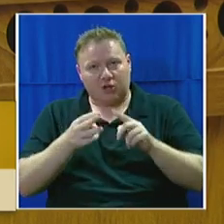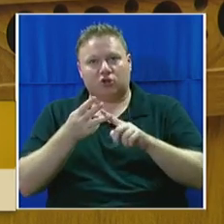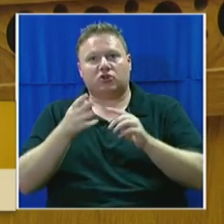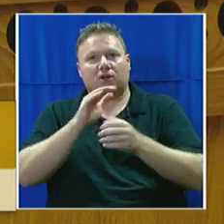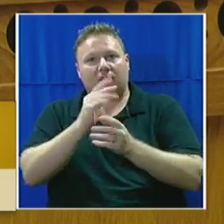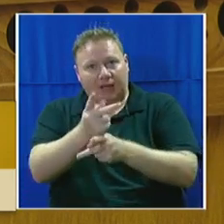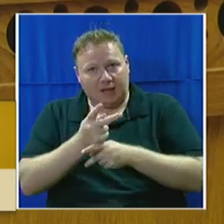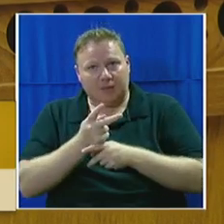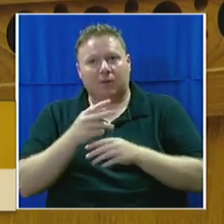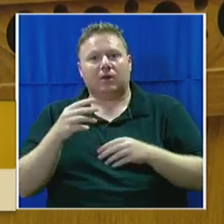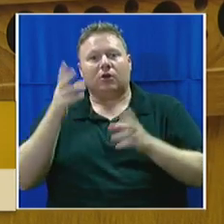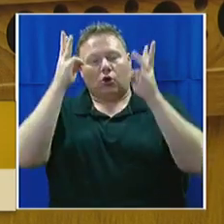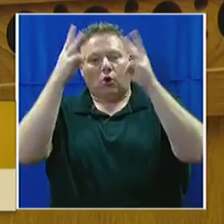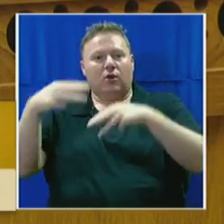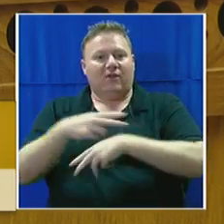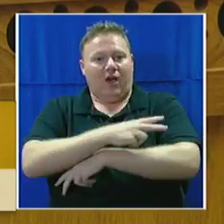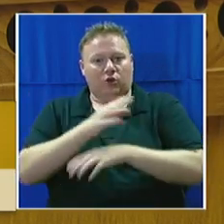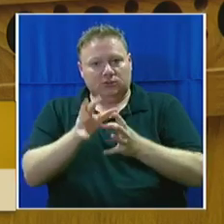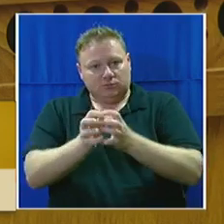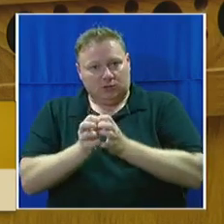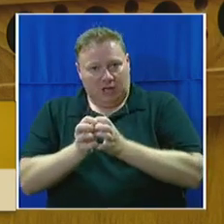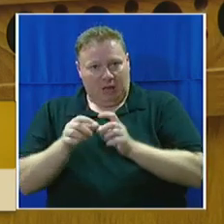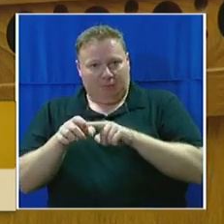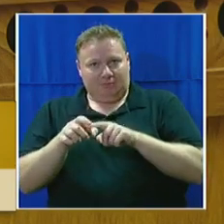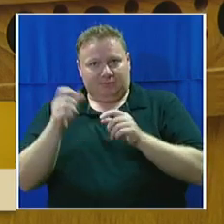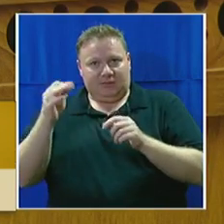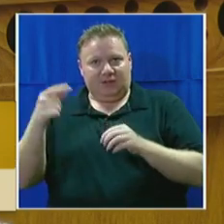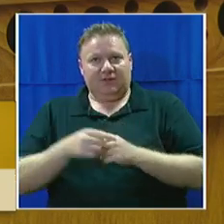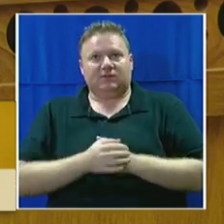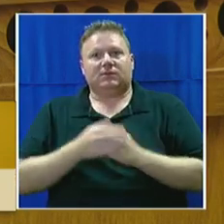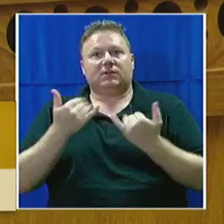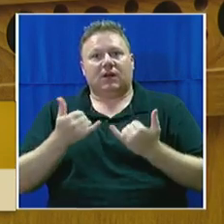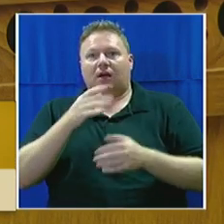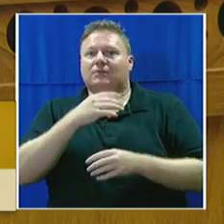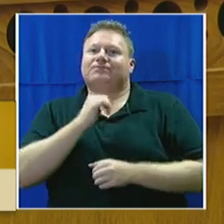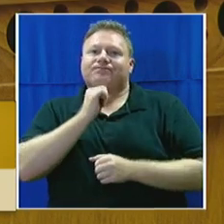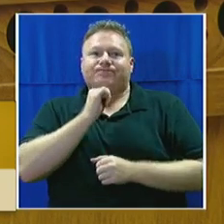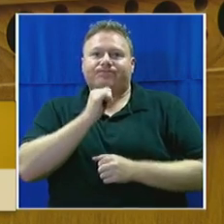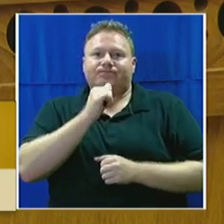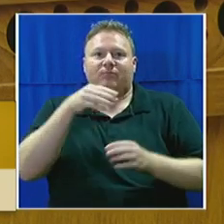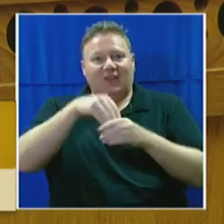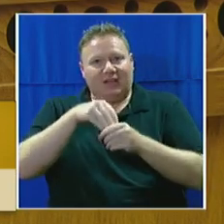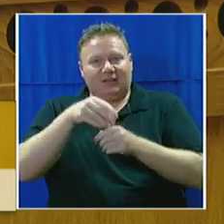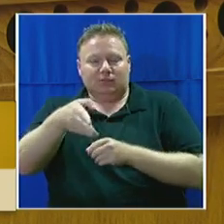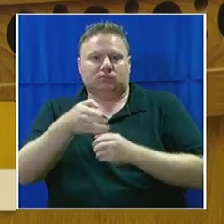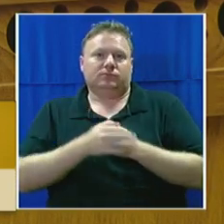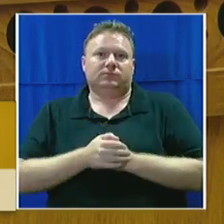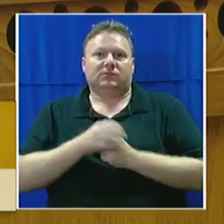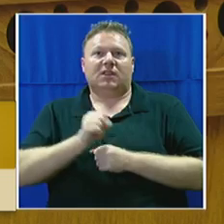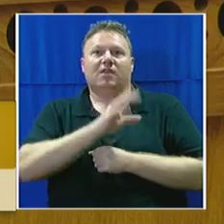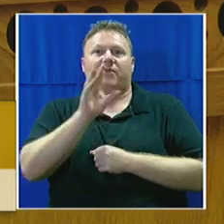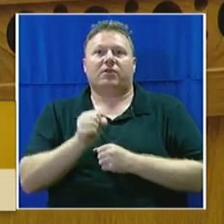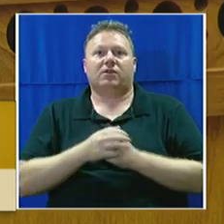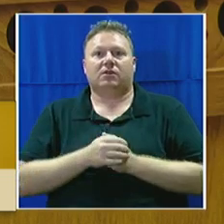of coronavirus should it come to our shores. And yes, now it has unfortunately come to our shores. Yes, the